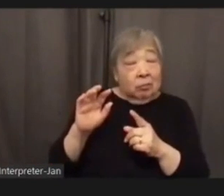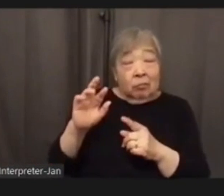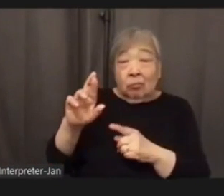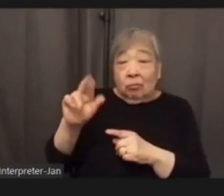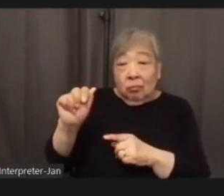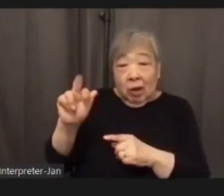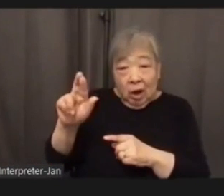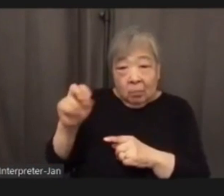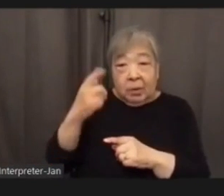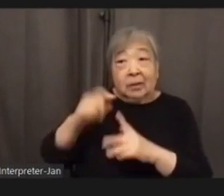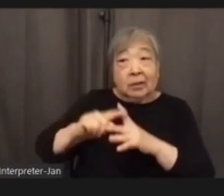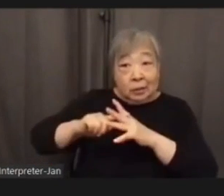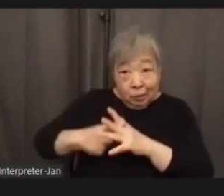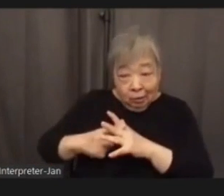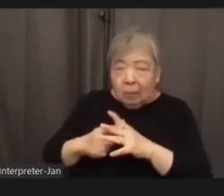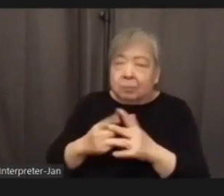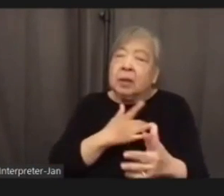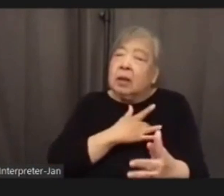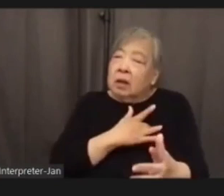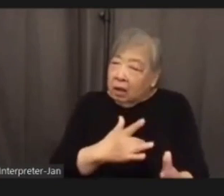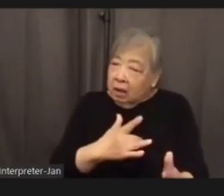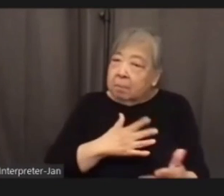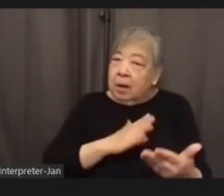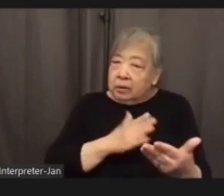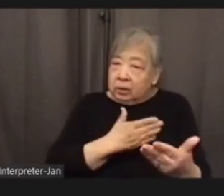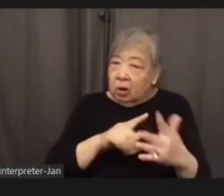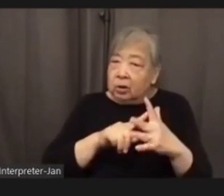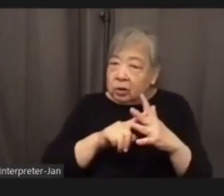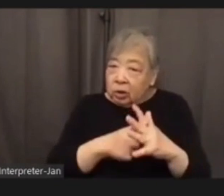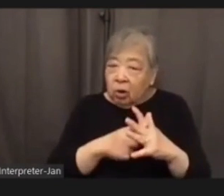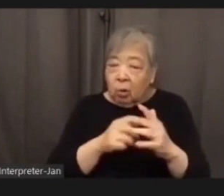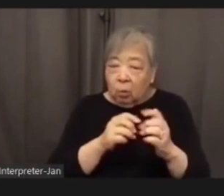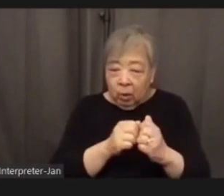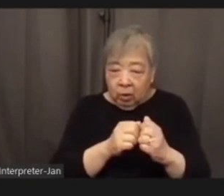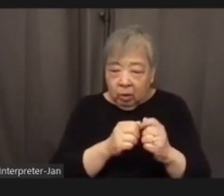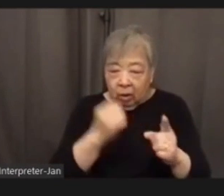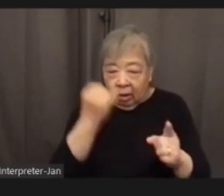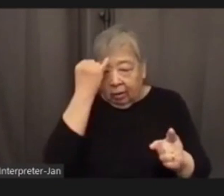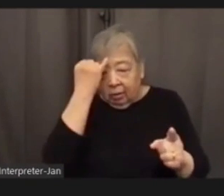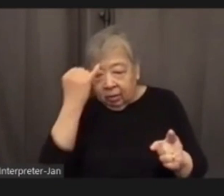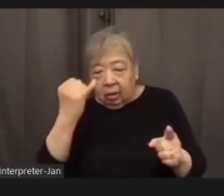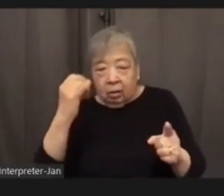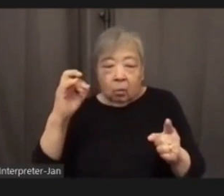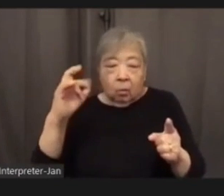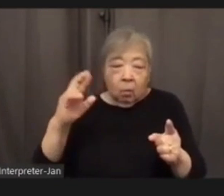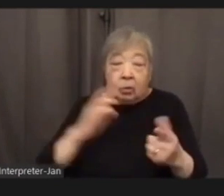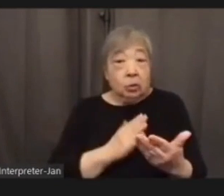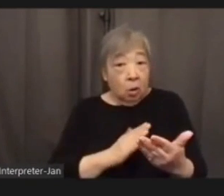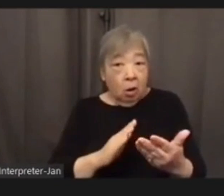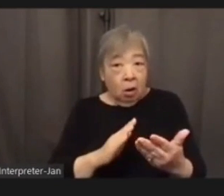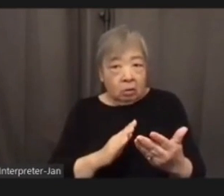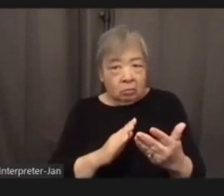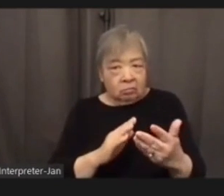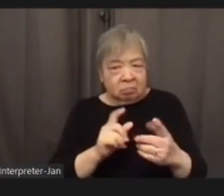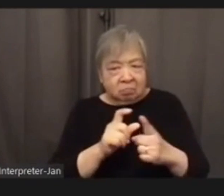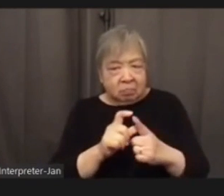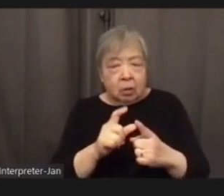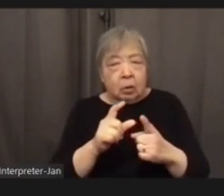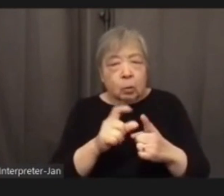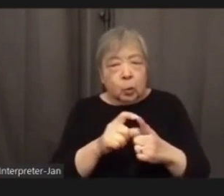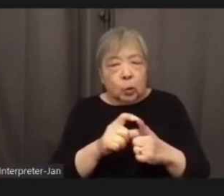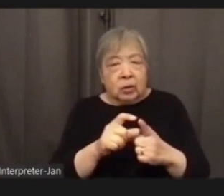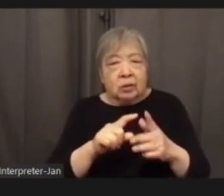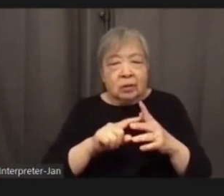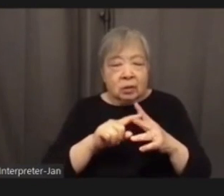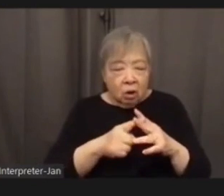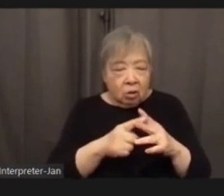started with that. We usually, my songs start with the idea or the song and the music comes to the words and the music